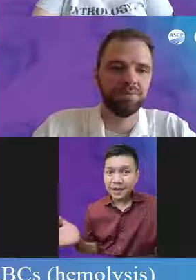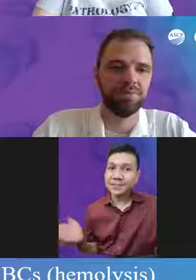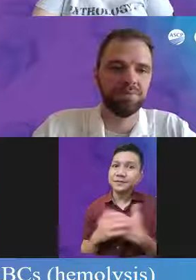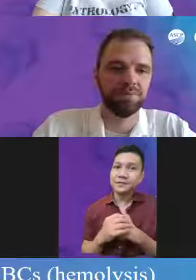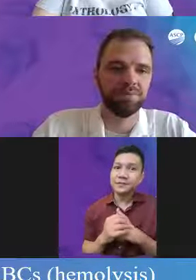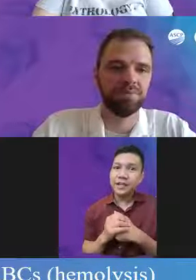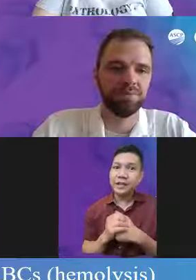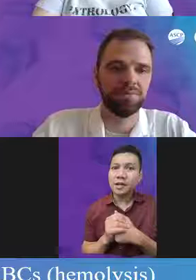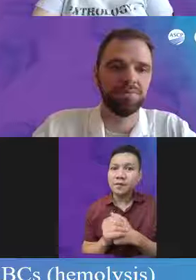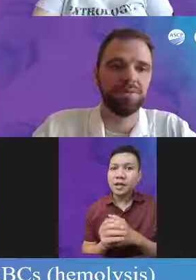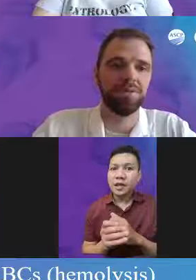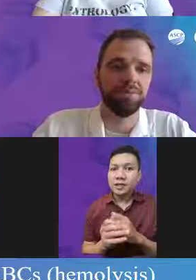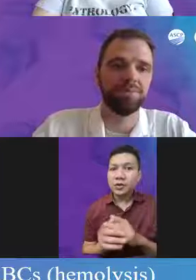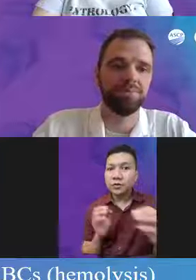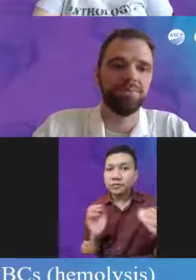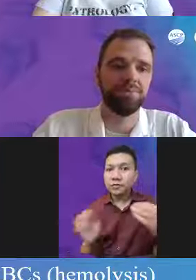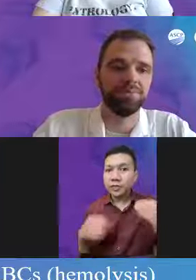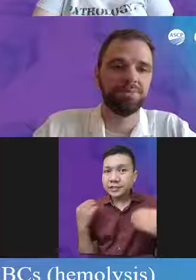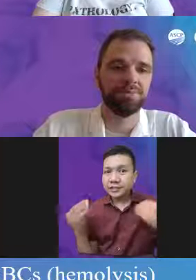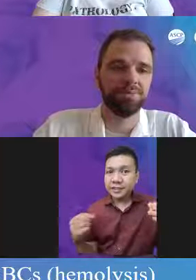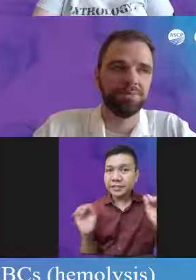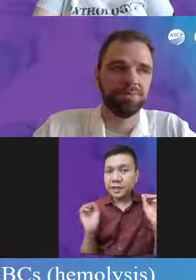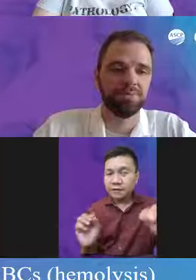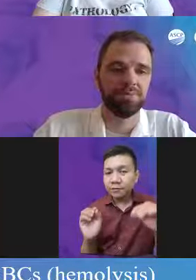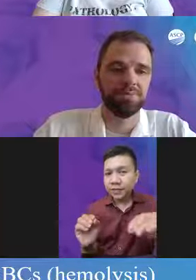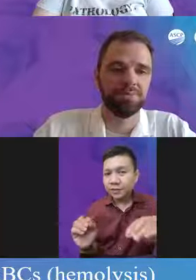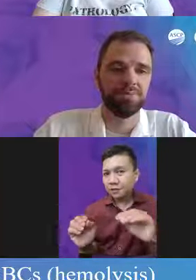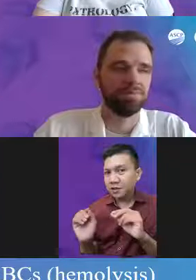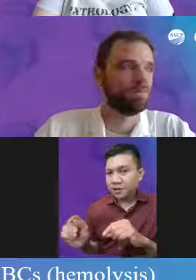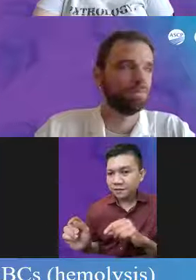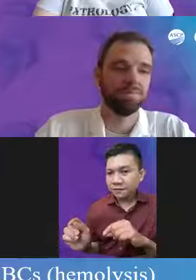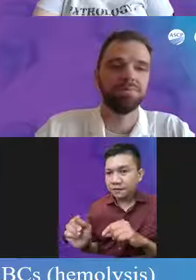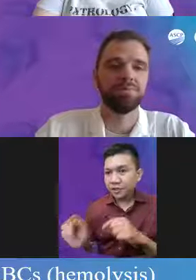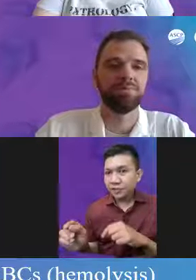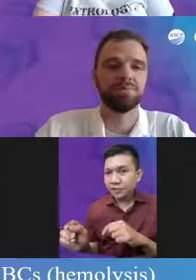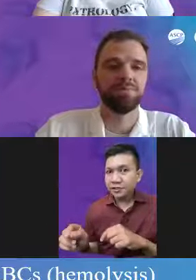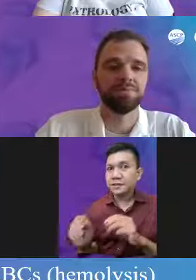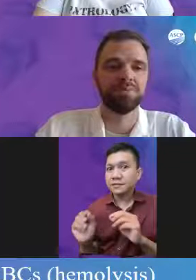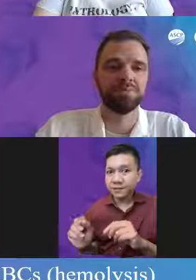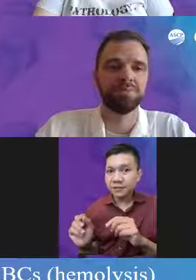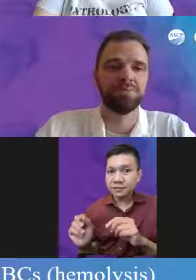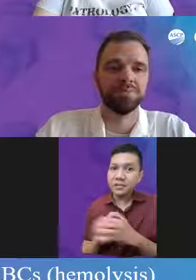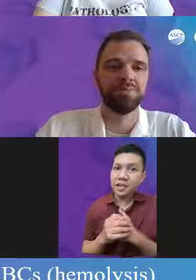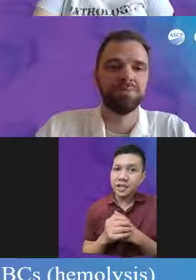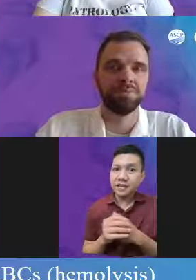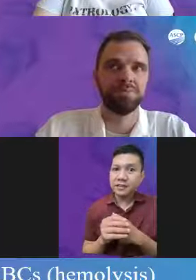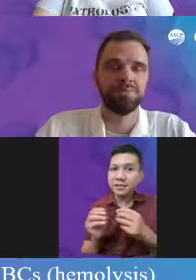that's bad, right? So it tells us the information that we give clinicians is